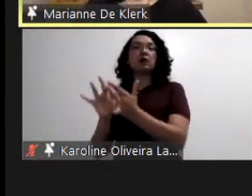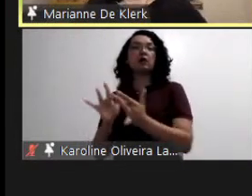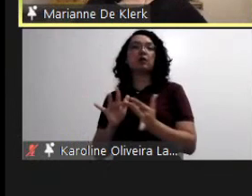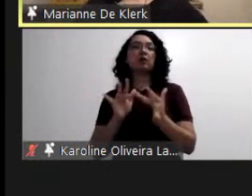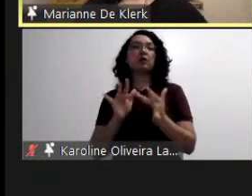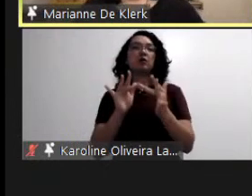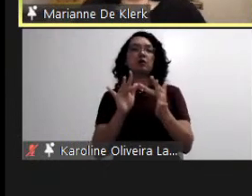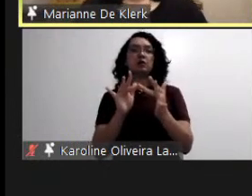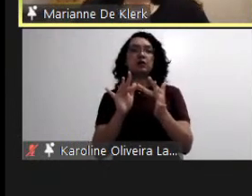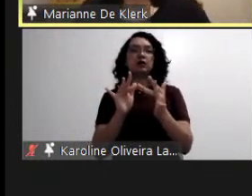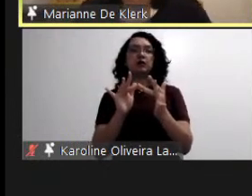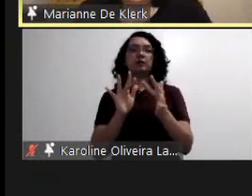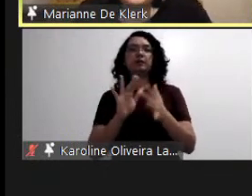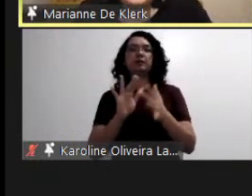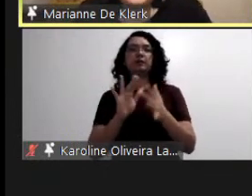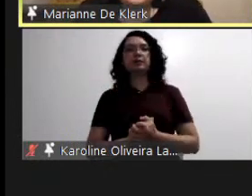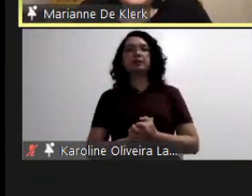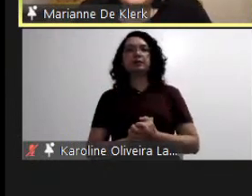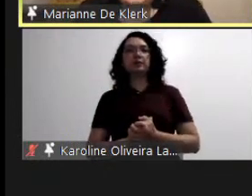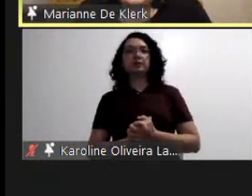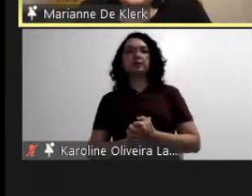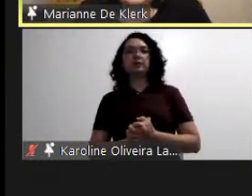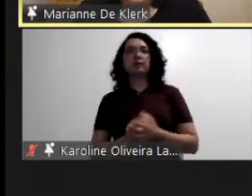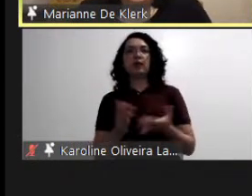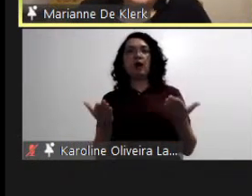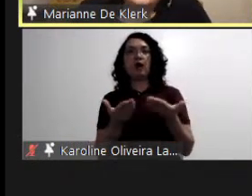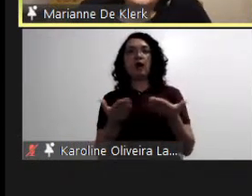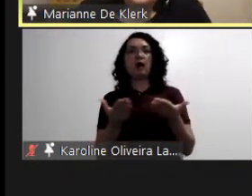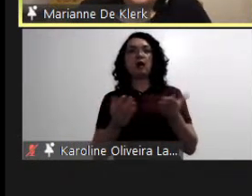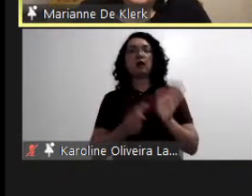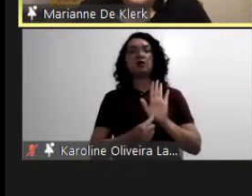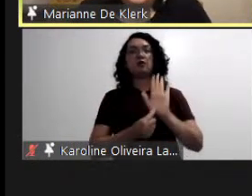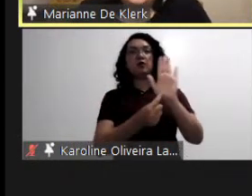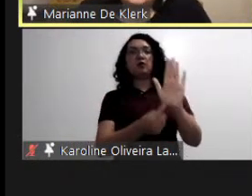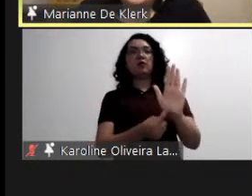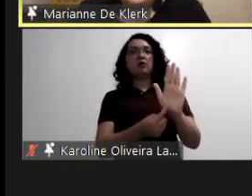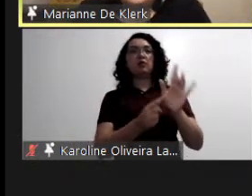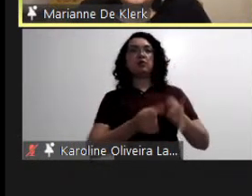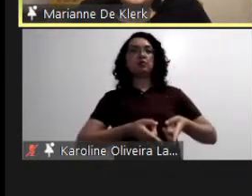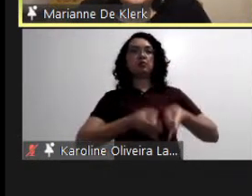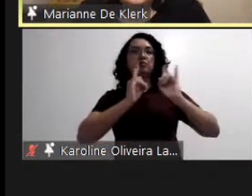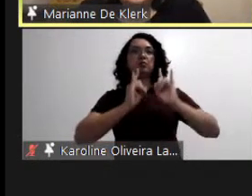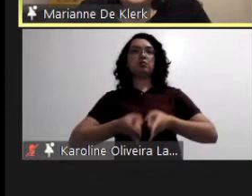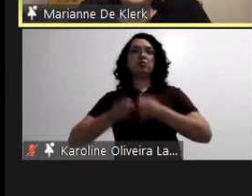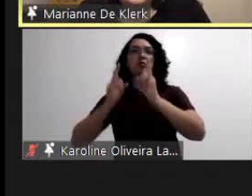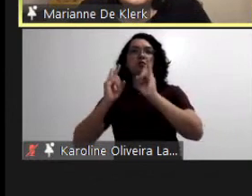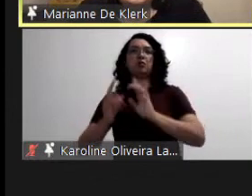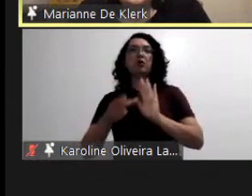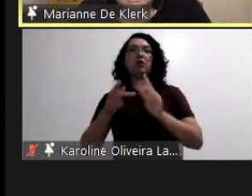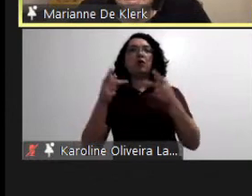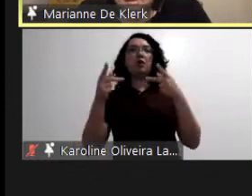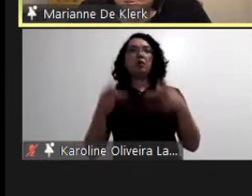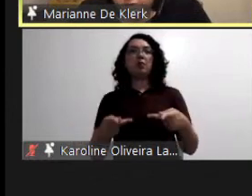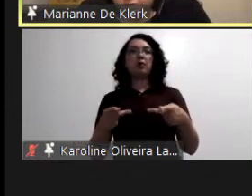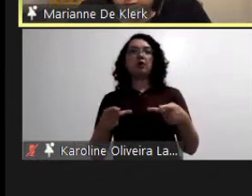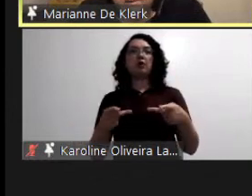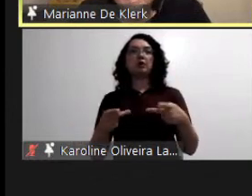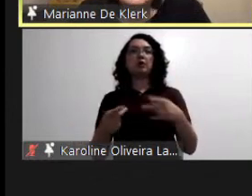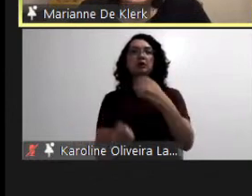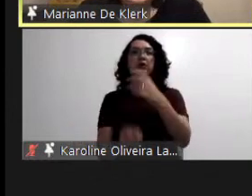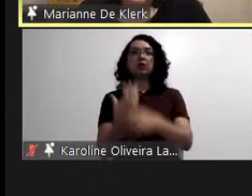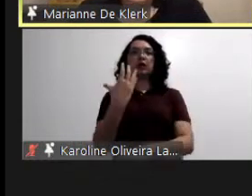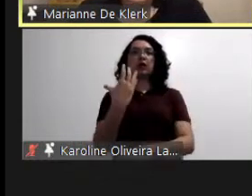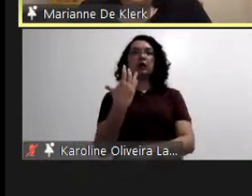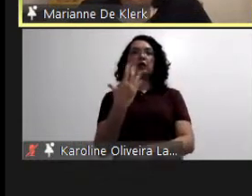now go to the first realized projects by Eaton after his project for the Ministry of Transport was cancelled. And this is the